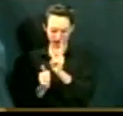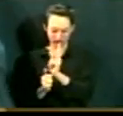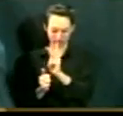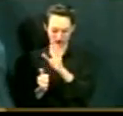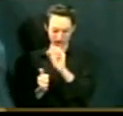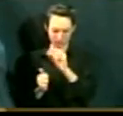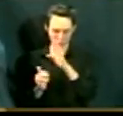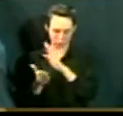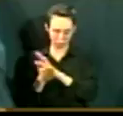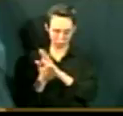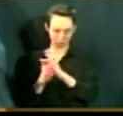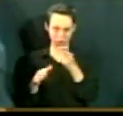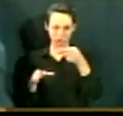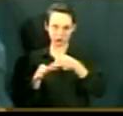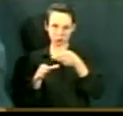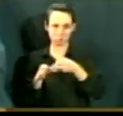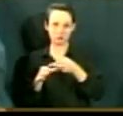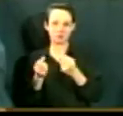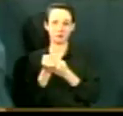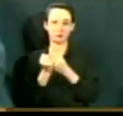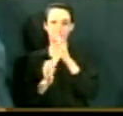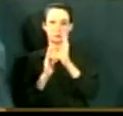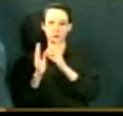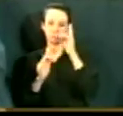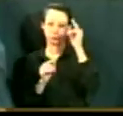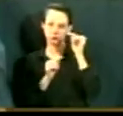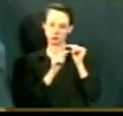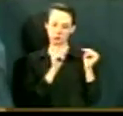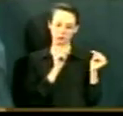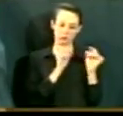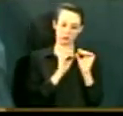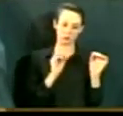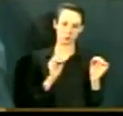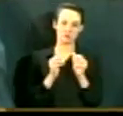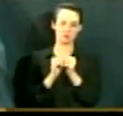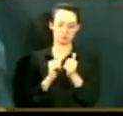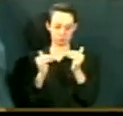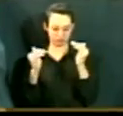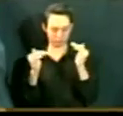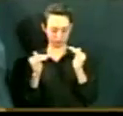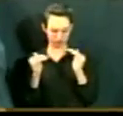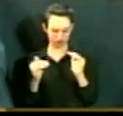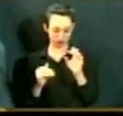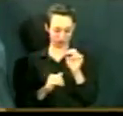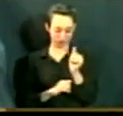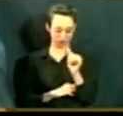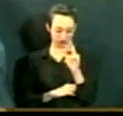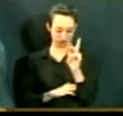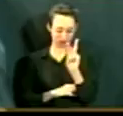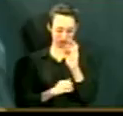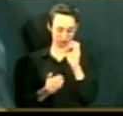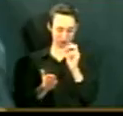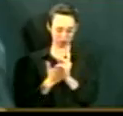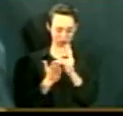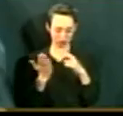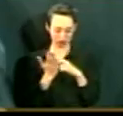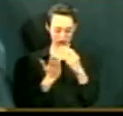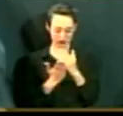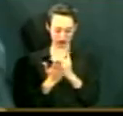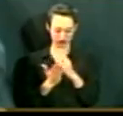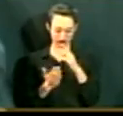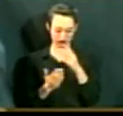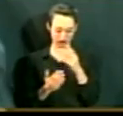All in favor say aye. Aye. All opposed? Motion carries. 10K, approve receipt of funds from